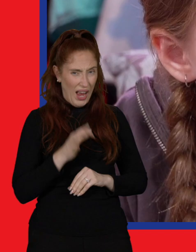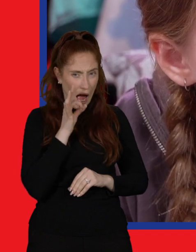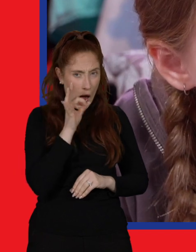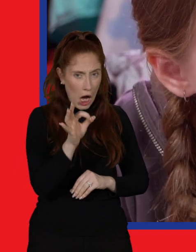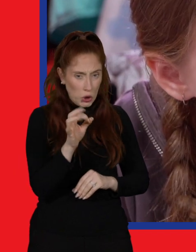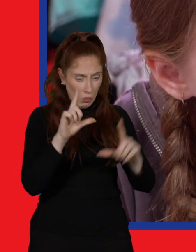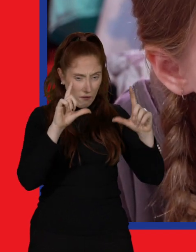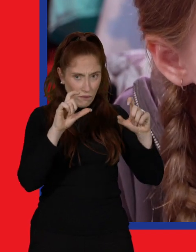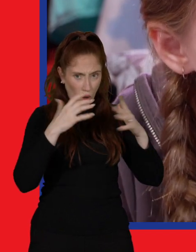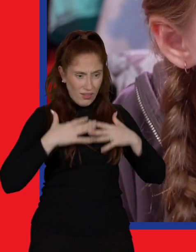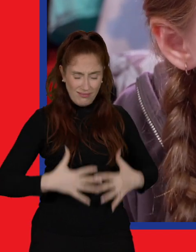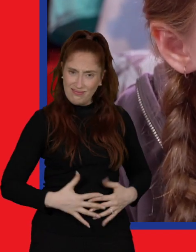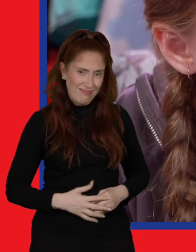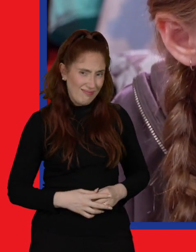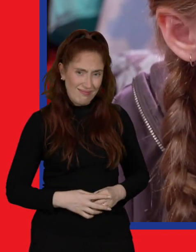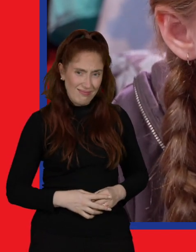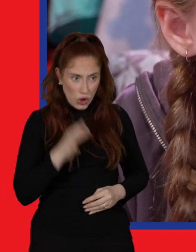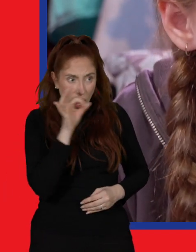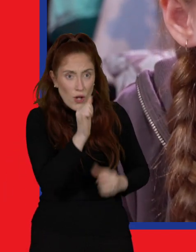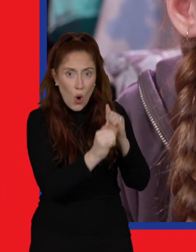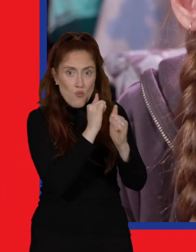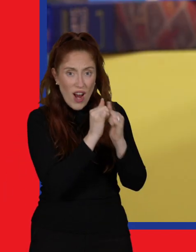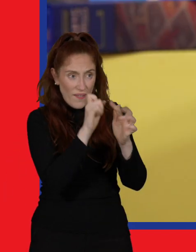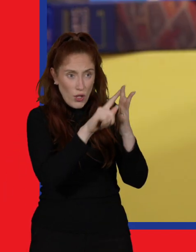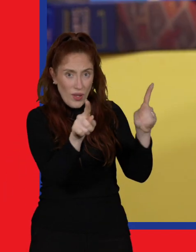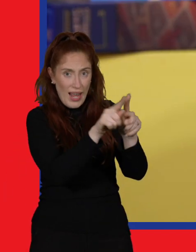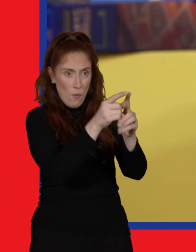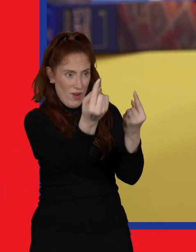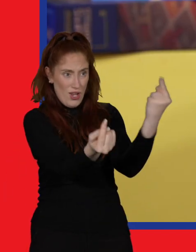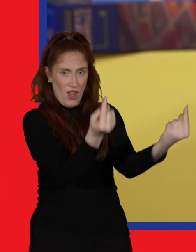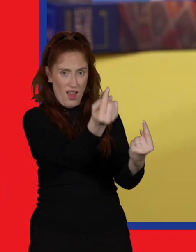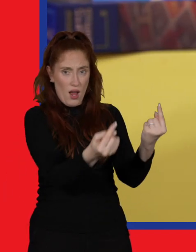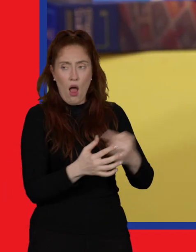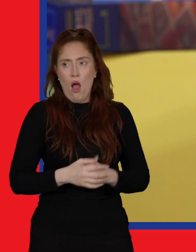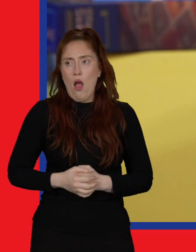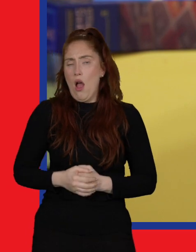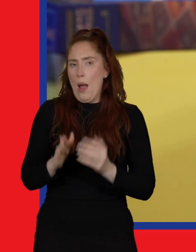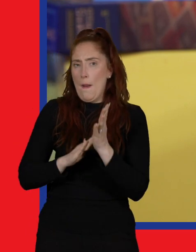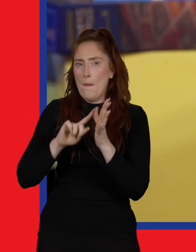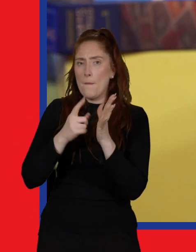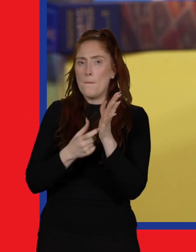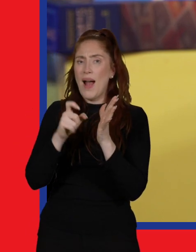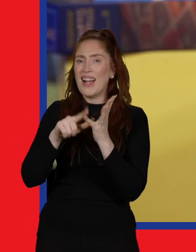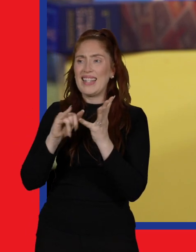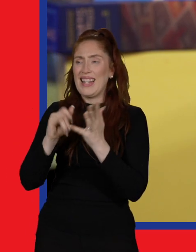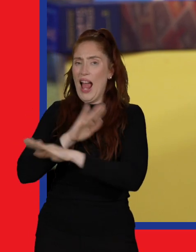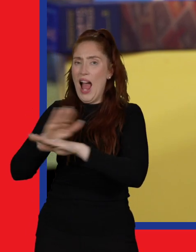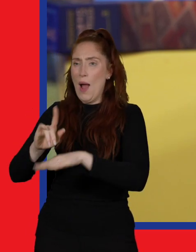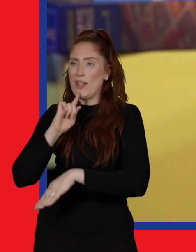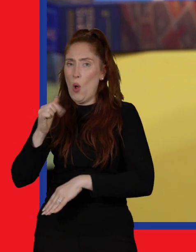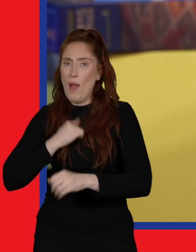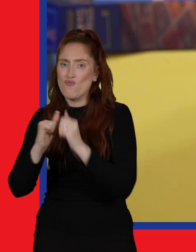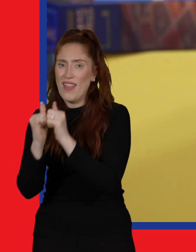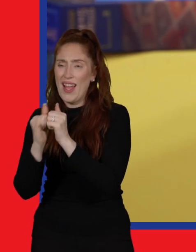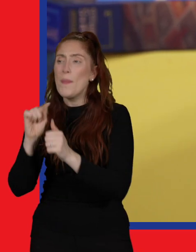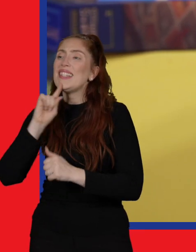Oh, he shouldn't be asking you to do that. Did you ask your brother if they send each other photos? Marcus said not to.